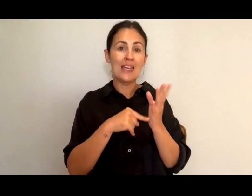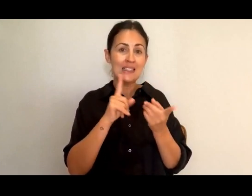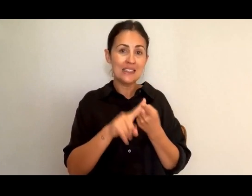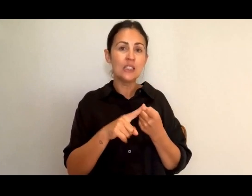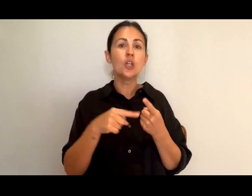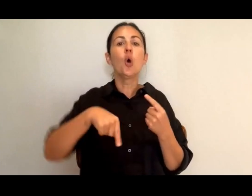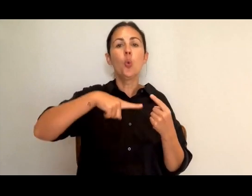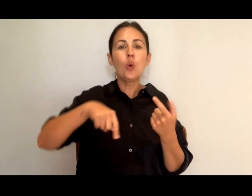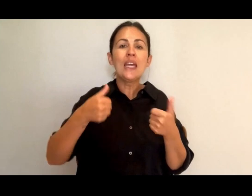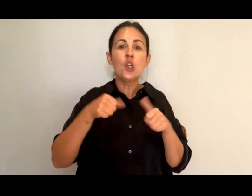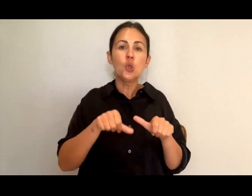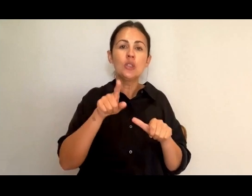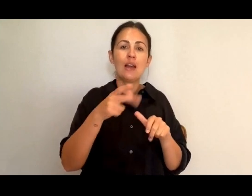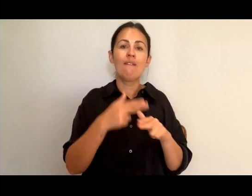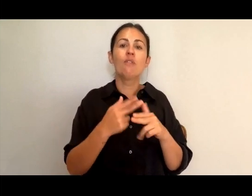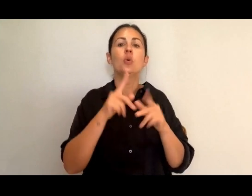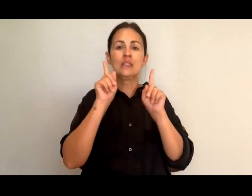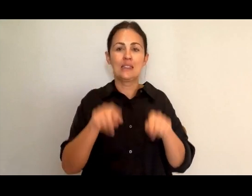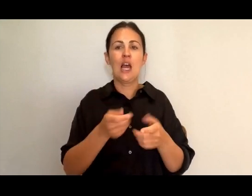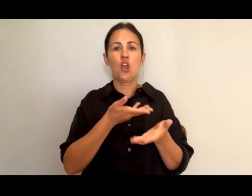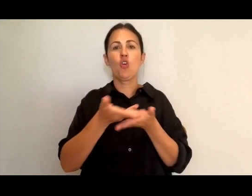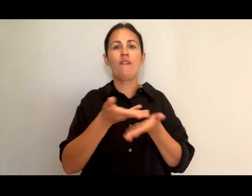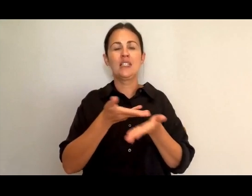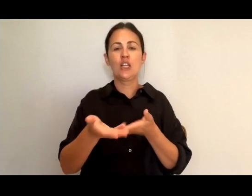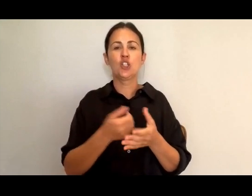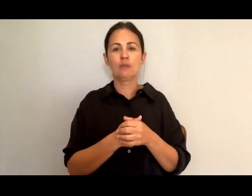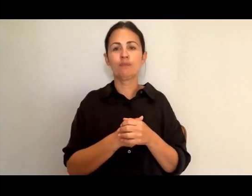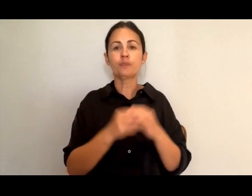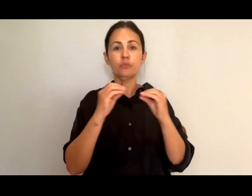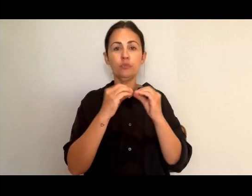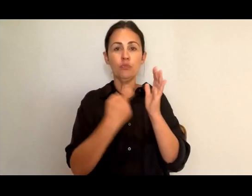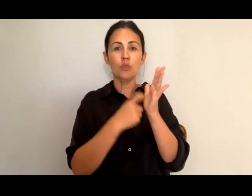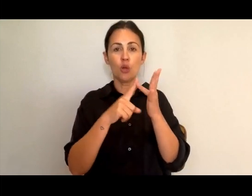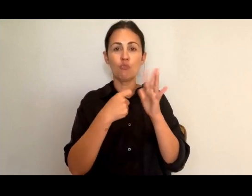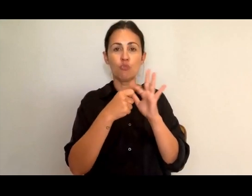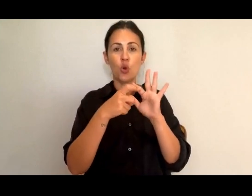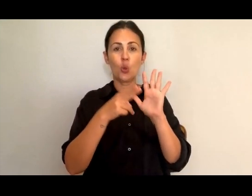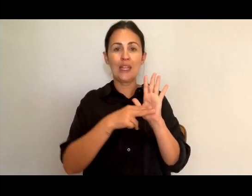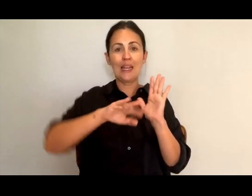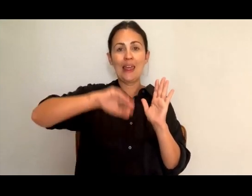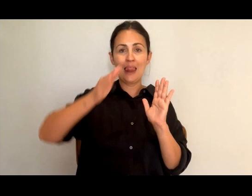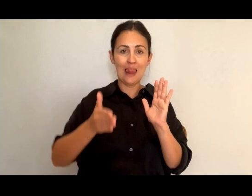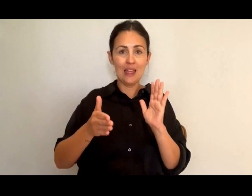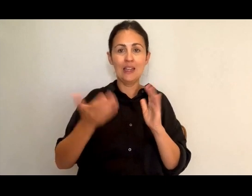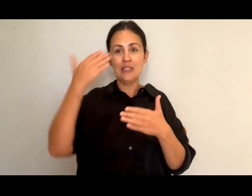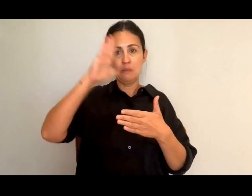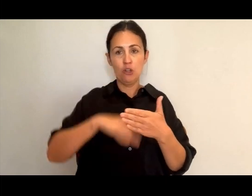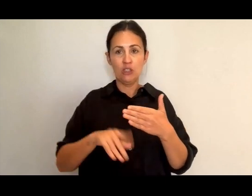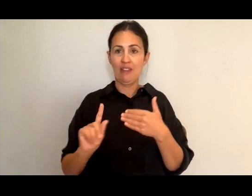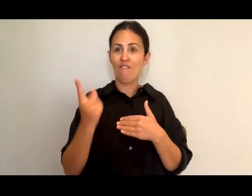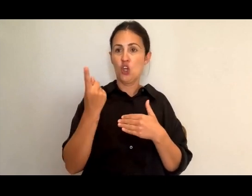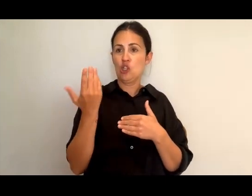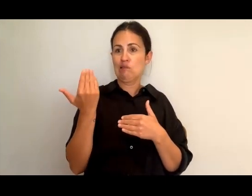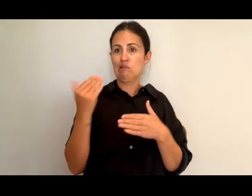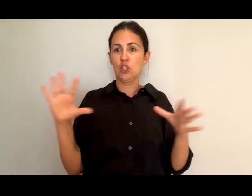the ways that we reduce our waste. The Broken Hill experience, they came on for the first time last year, and they had a trashy